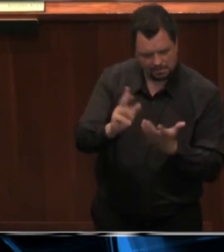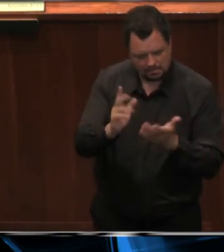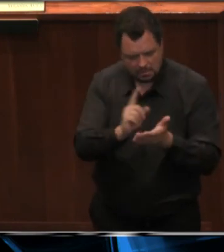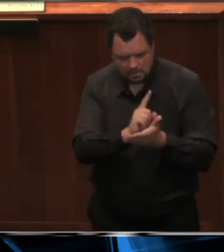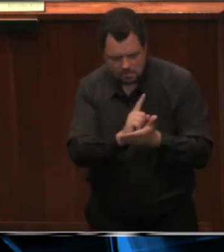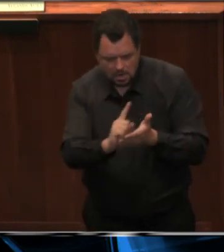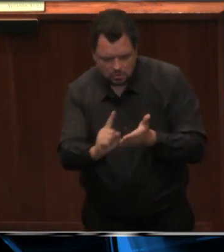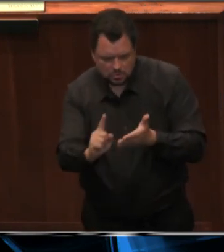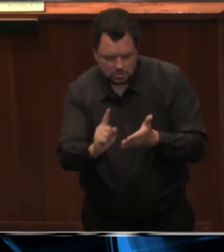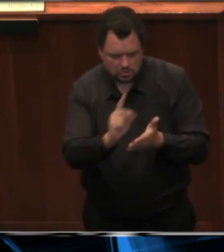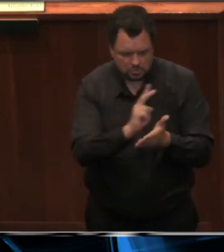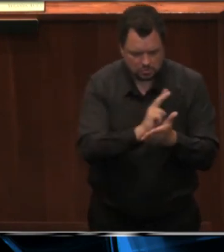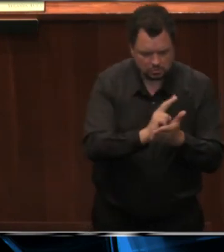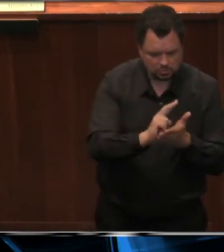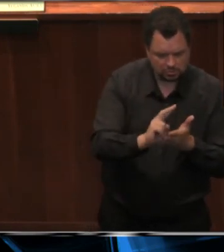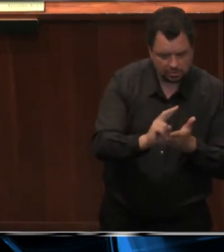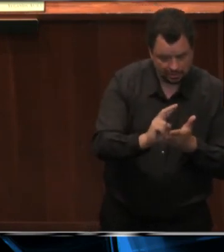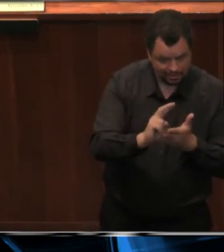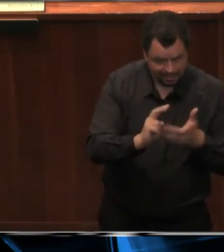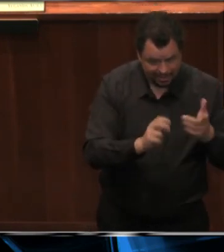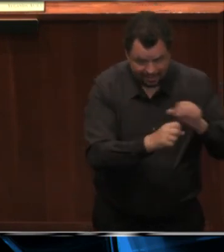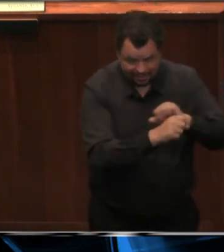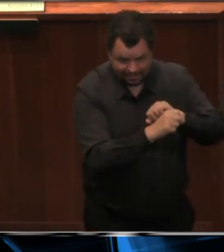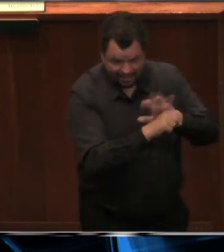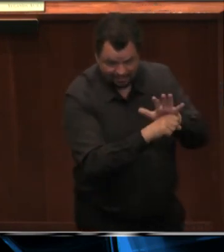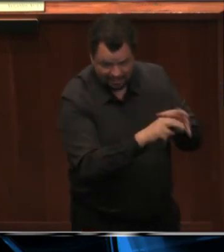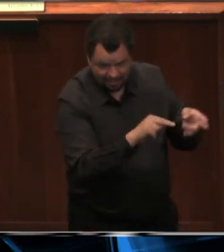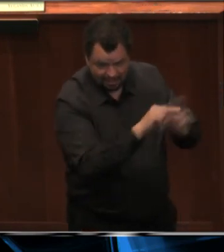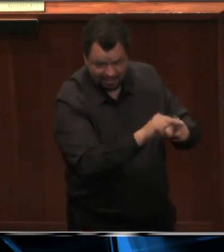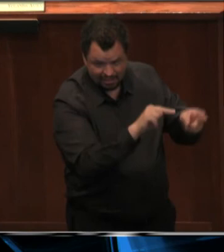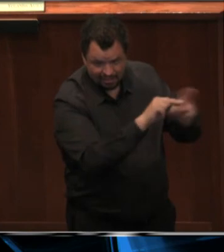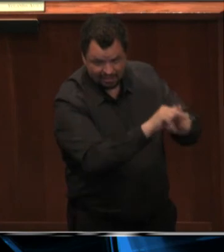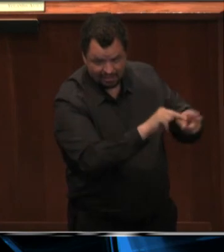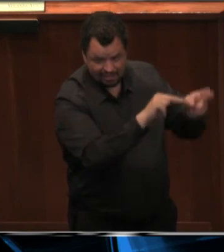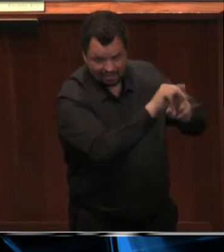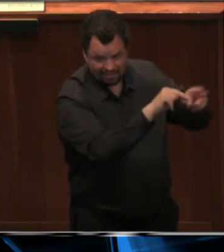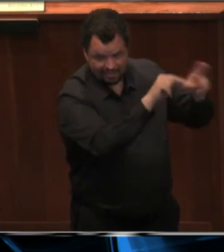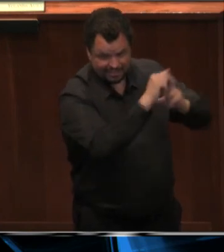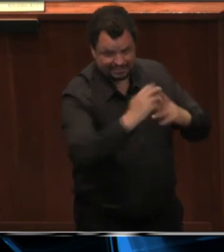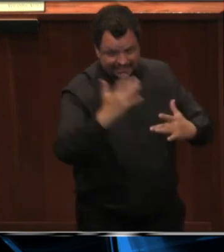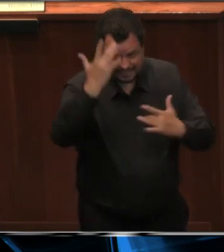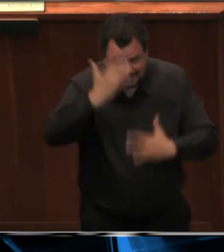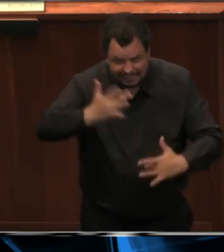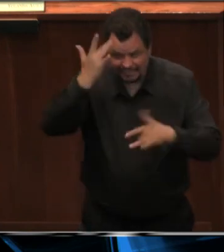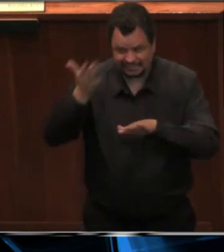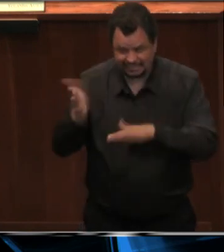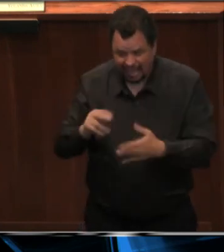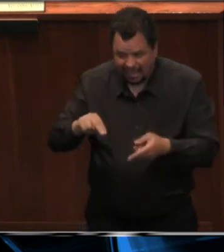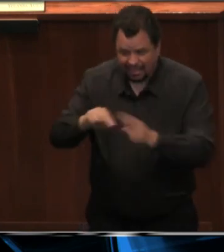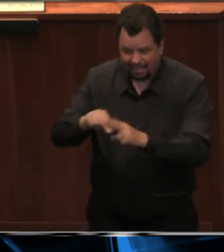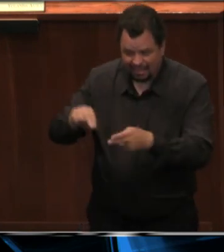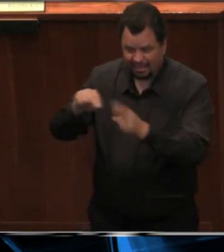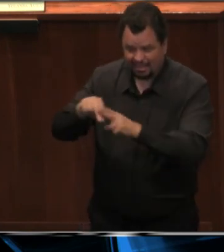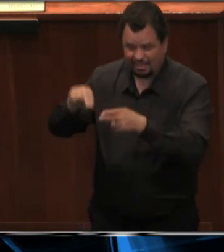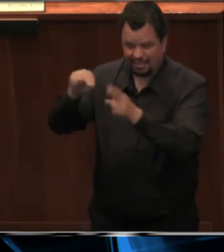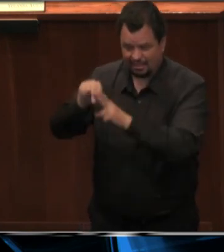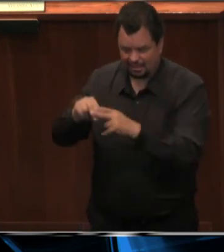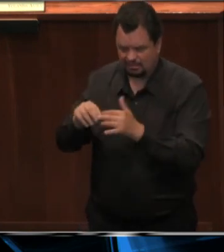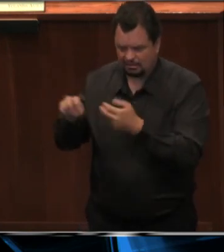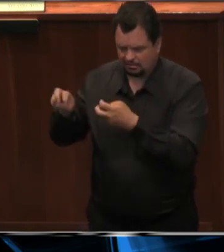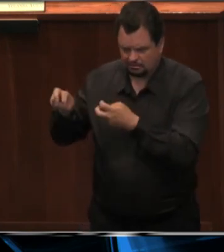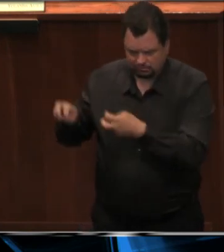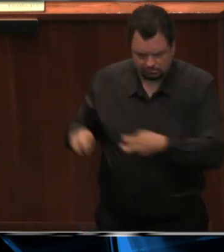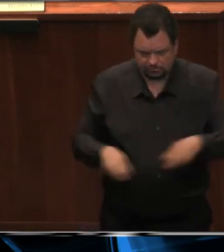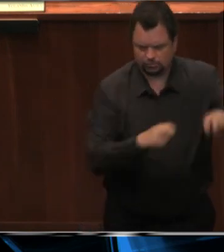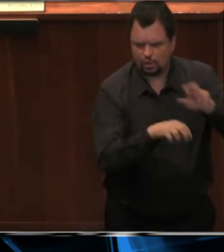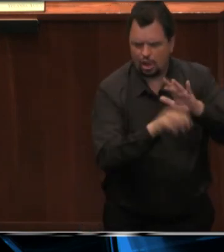cases, we will see death, we will see sickness in our communities, and then we will transition to online learning. That's one situation.